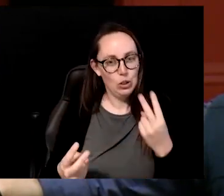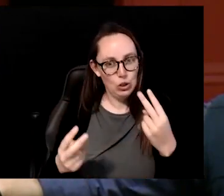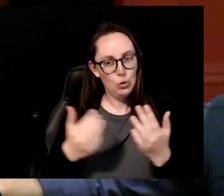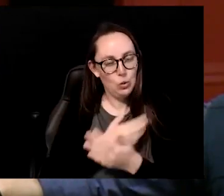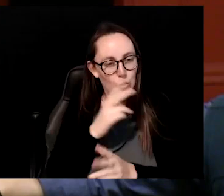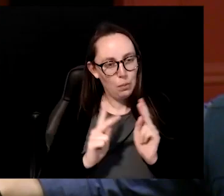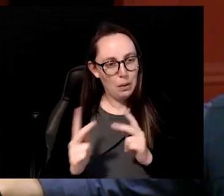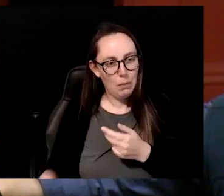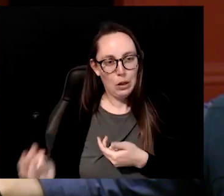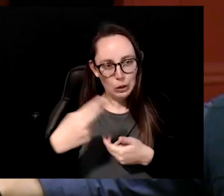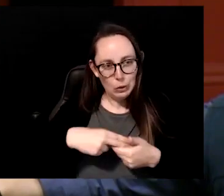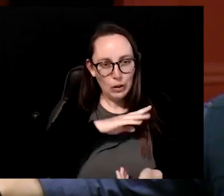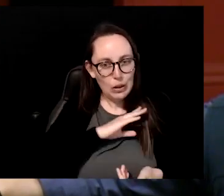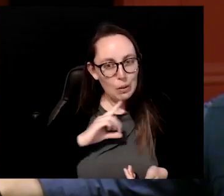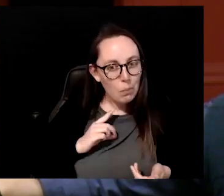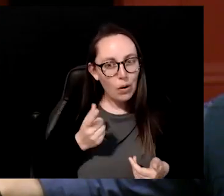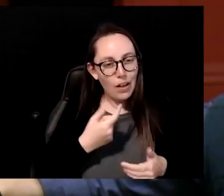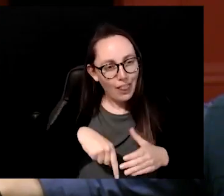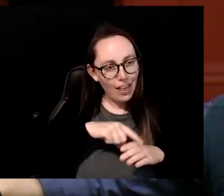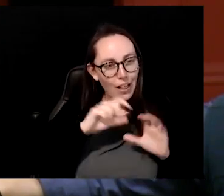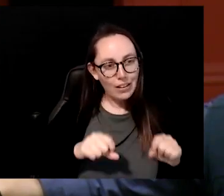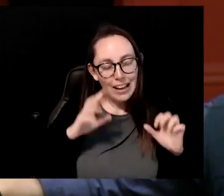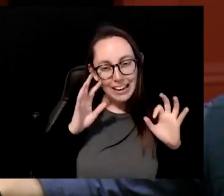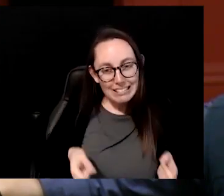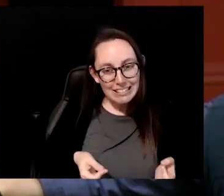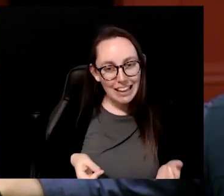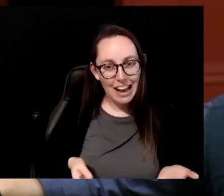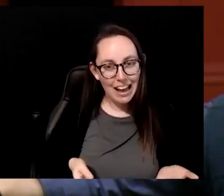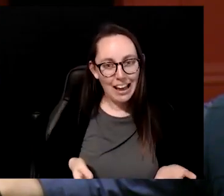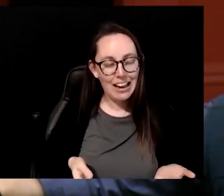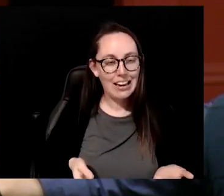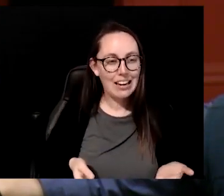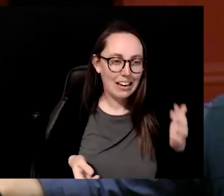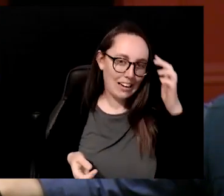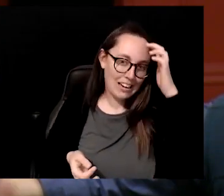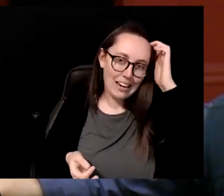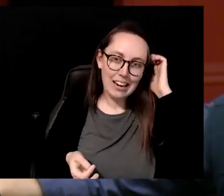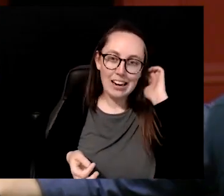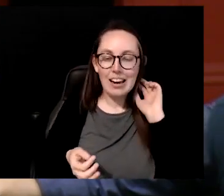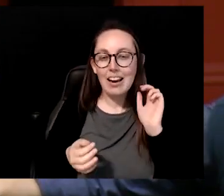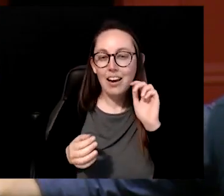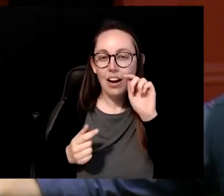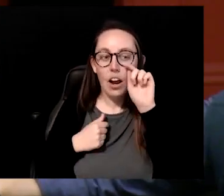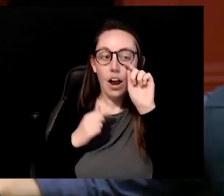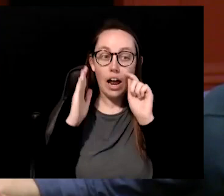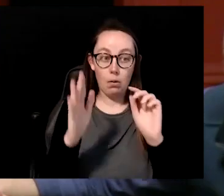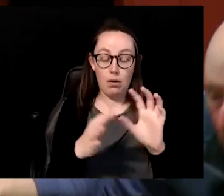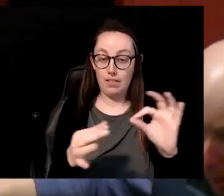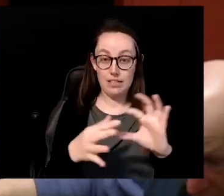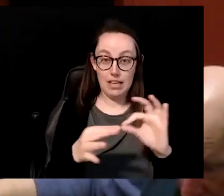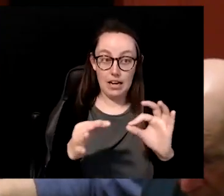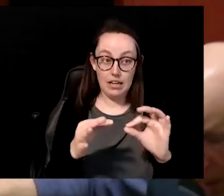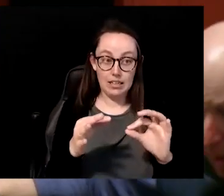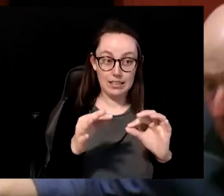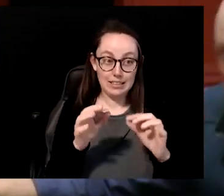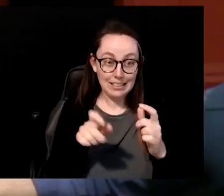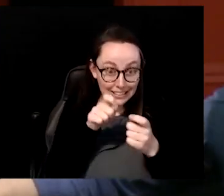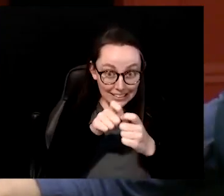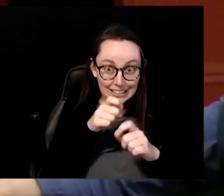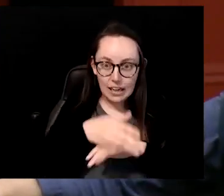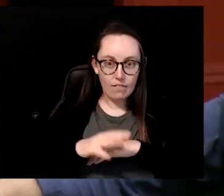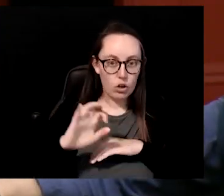decisions and I would have come up and have said this the right after the March election I'm not just saying it for tonight you happen to do it tonight